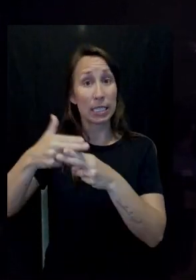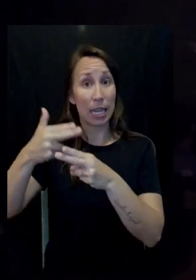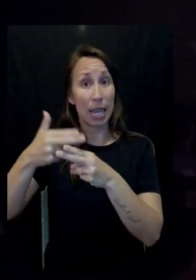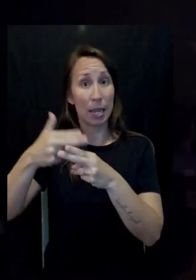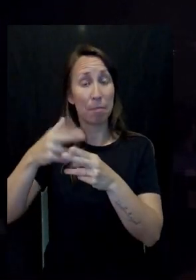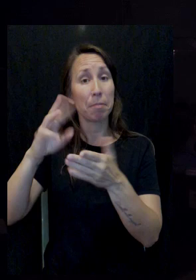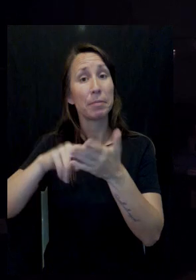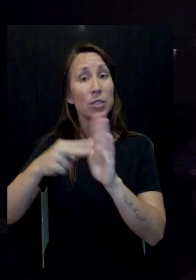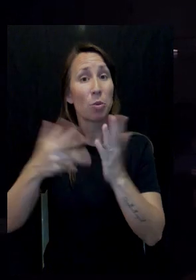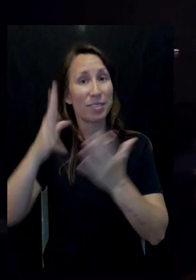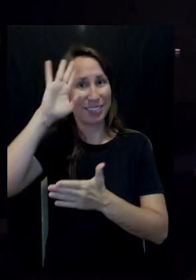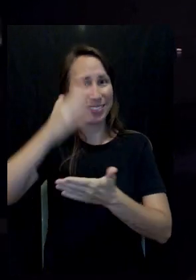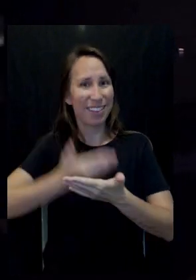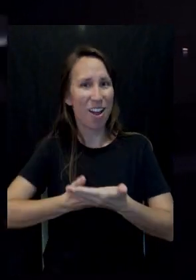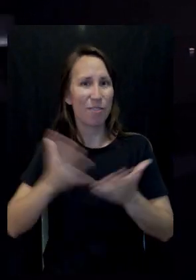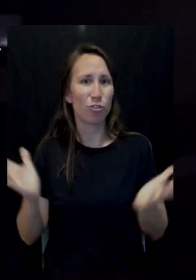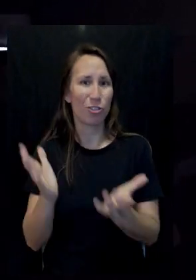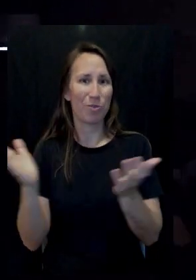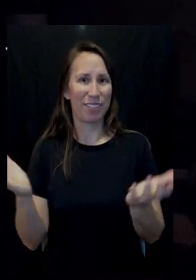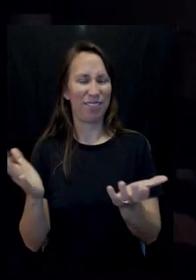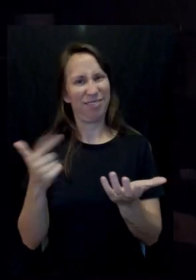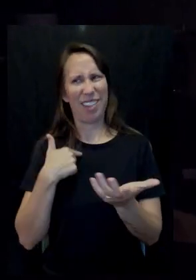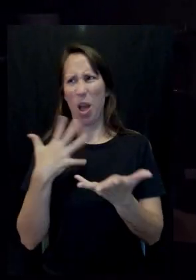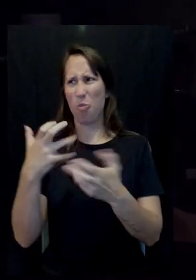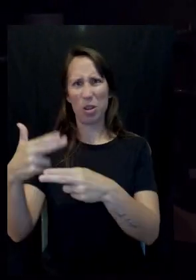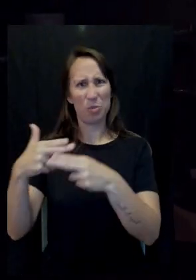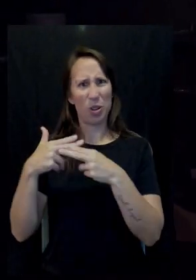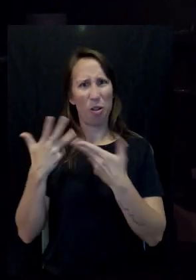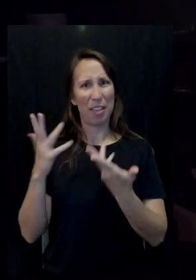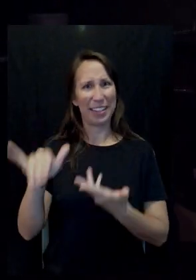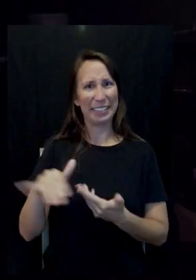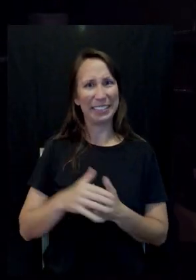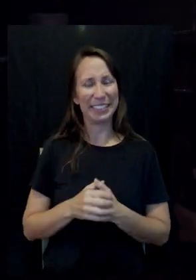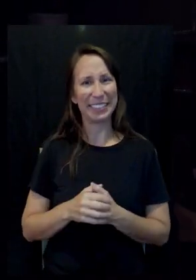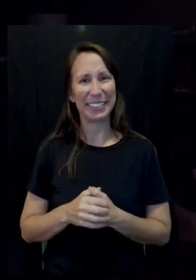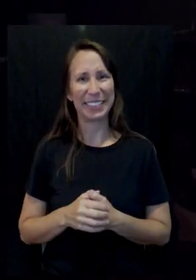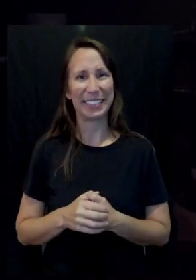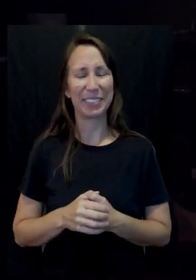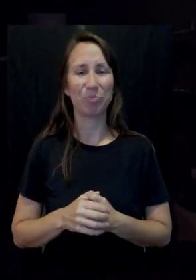of encouragement. I want to be called that.